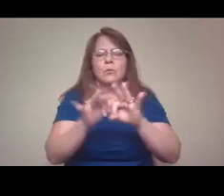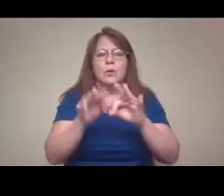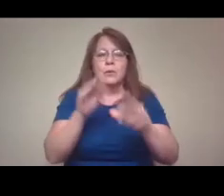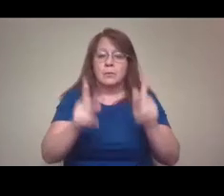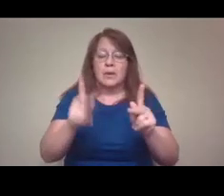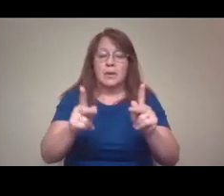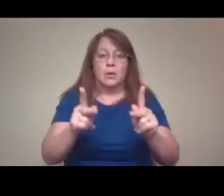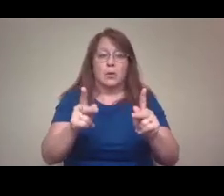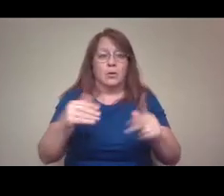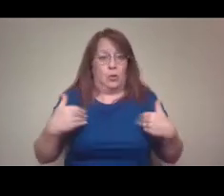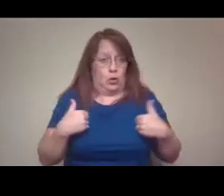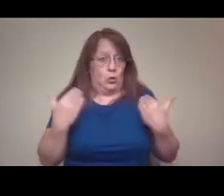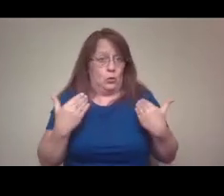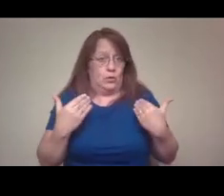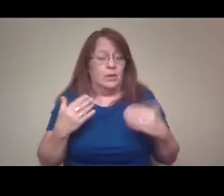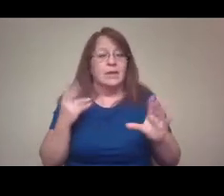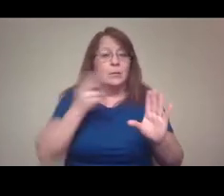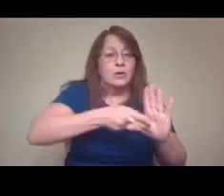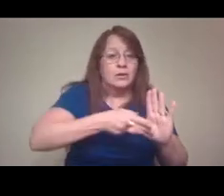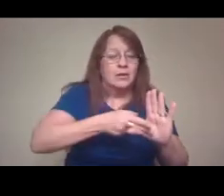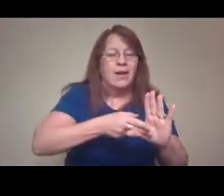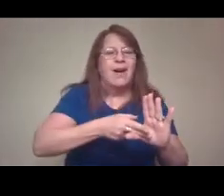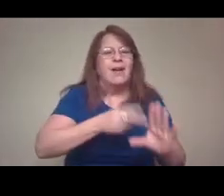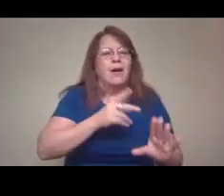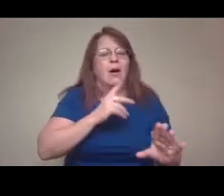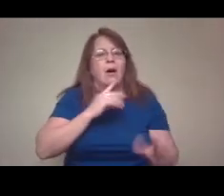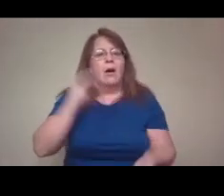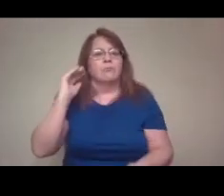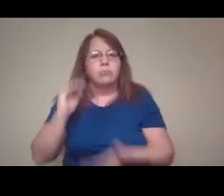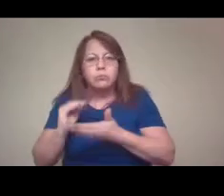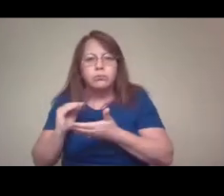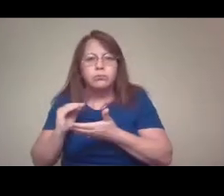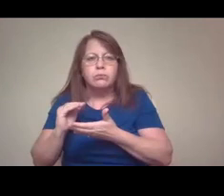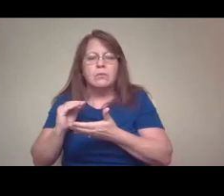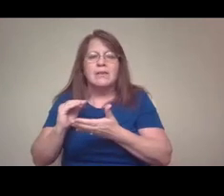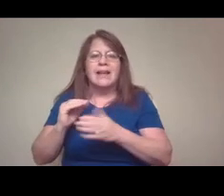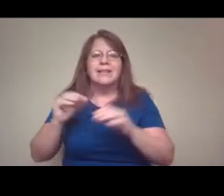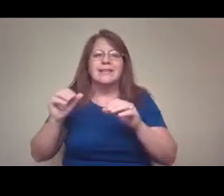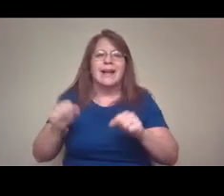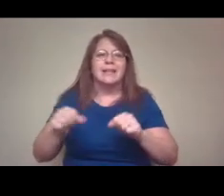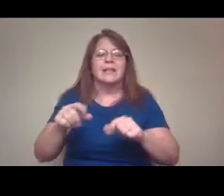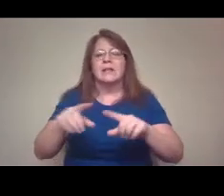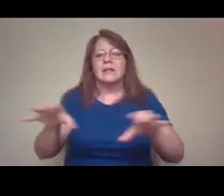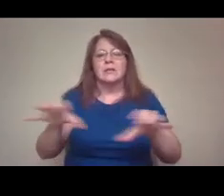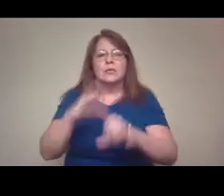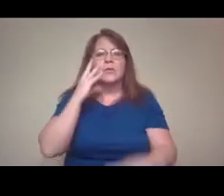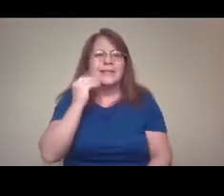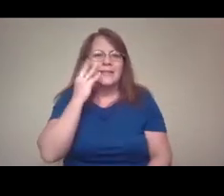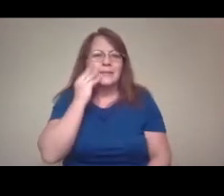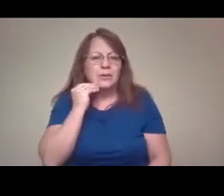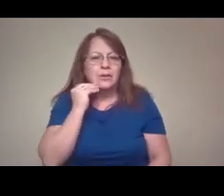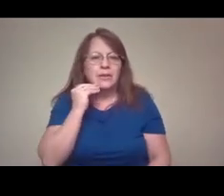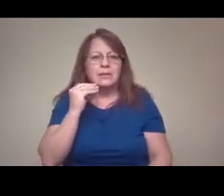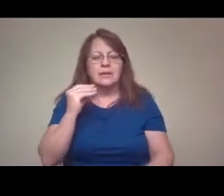in these kinds of activities are less likely to engage in risky behaviors and less likely to experience poor mental